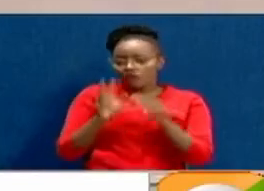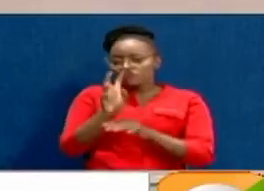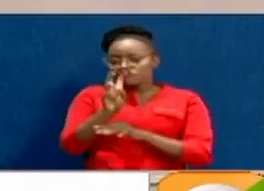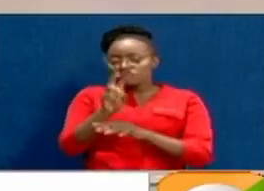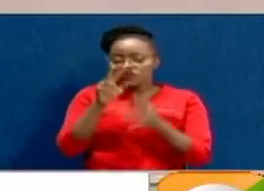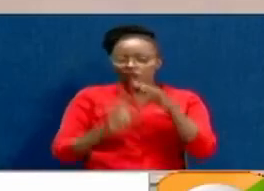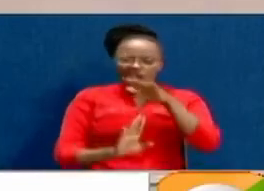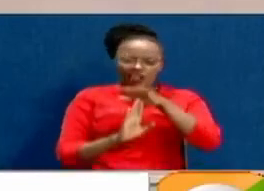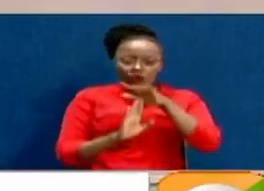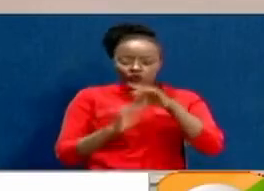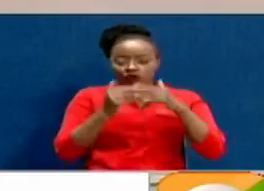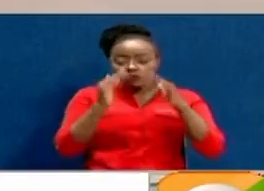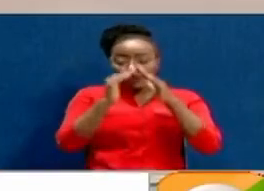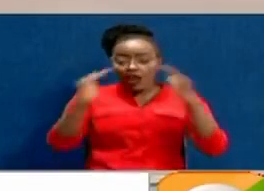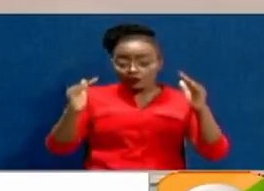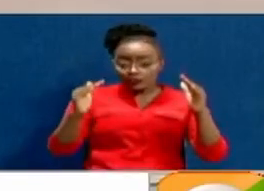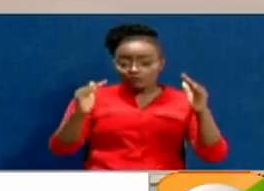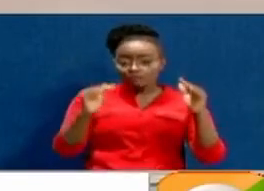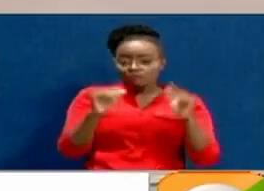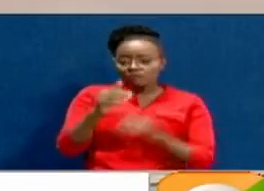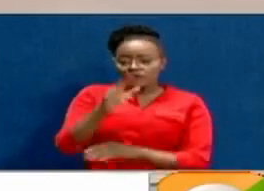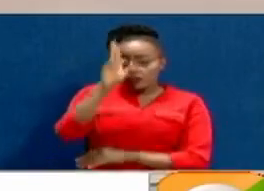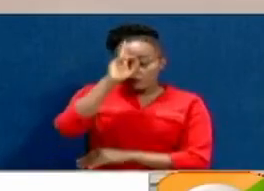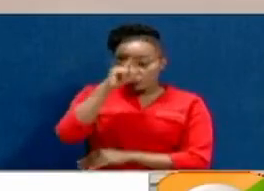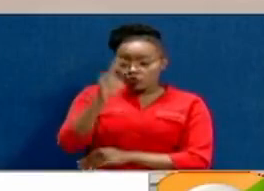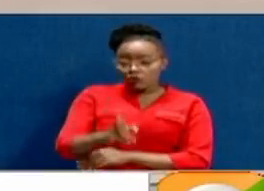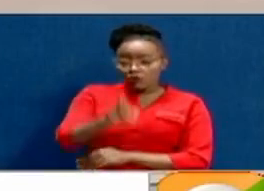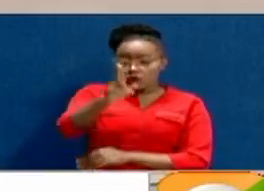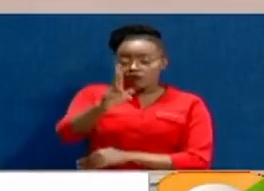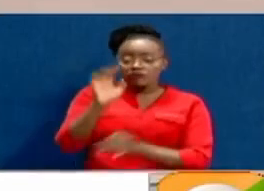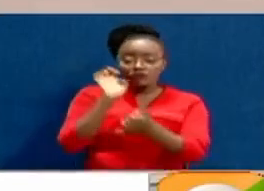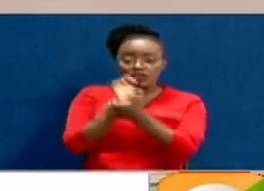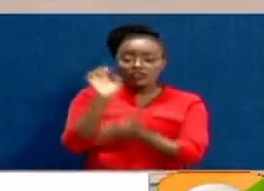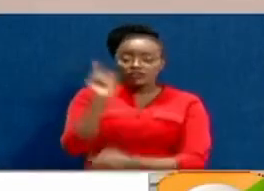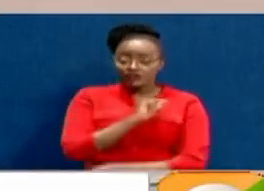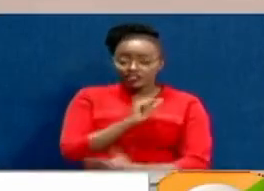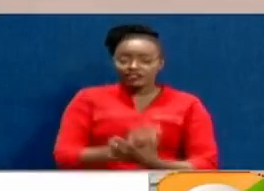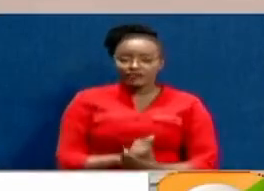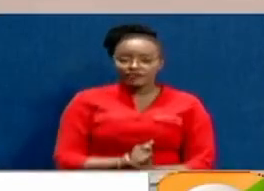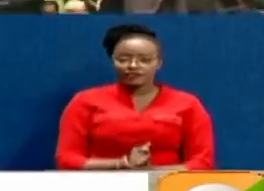as Nimrod Taabu reports, the officer who fired the bullet has since been arrested.